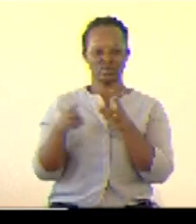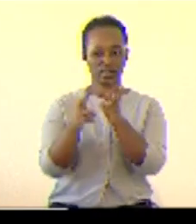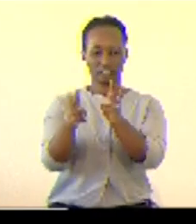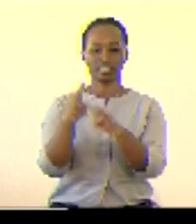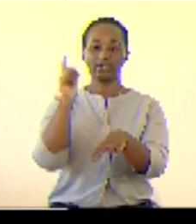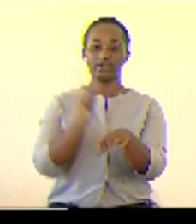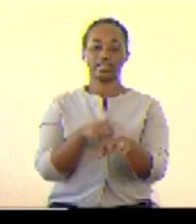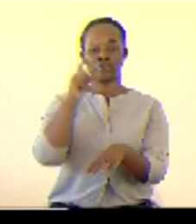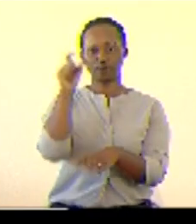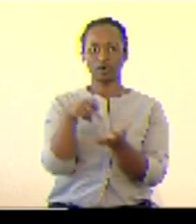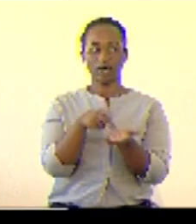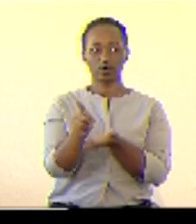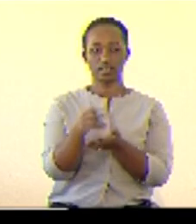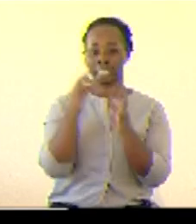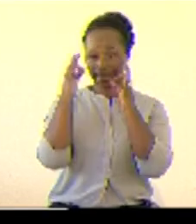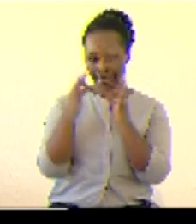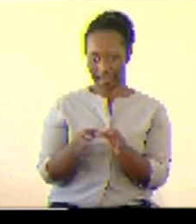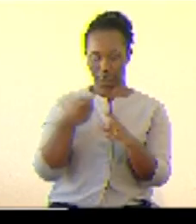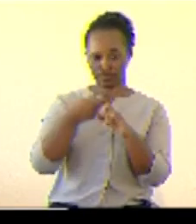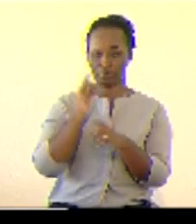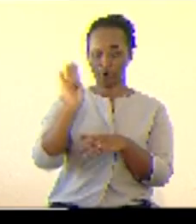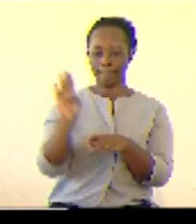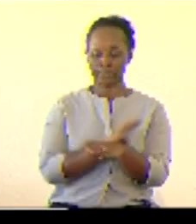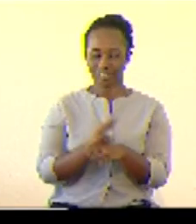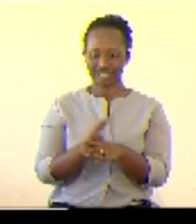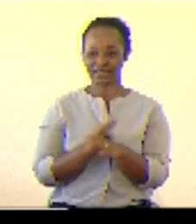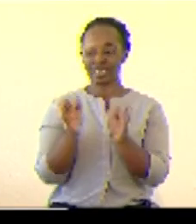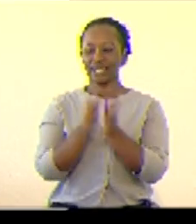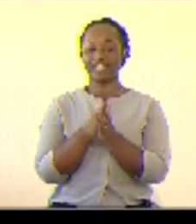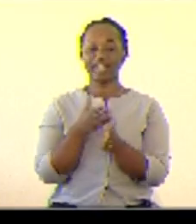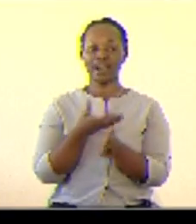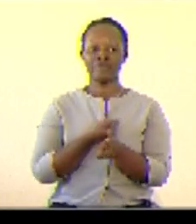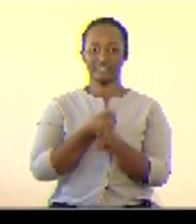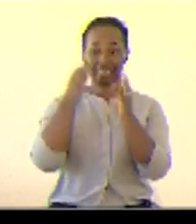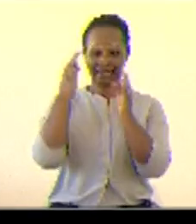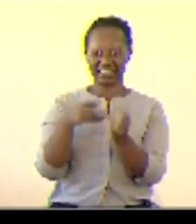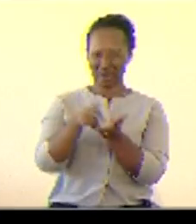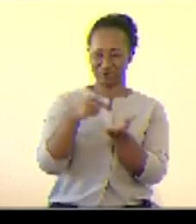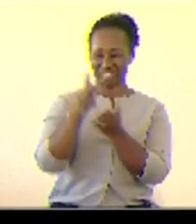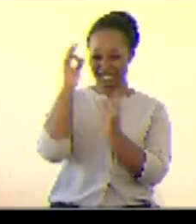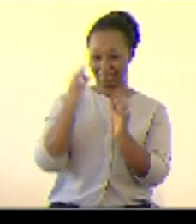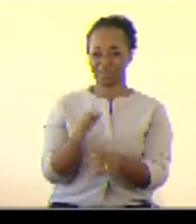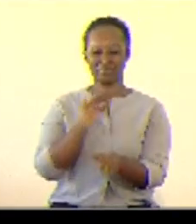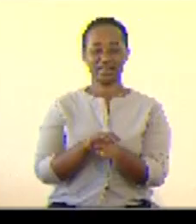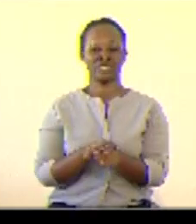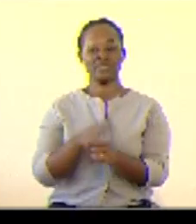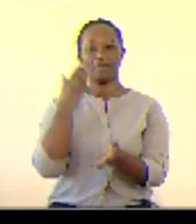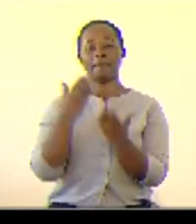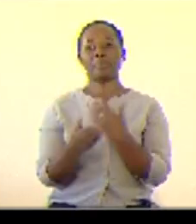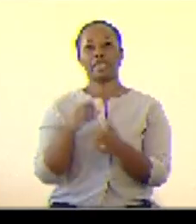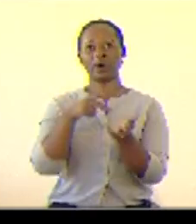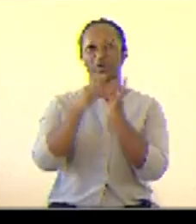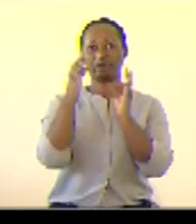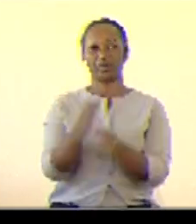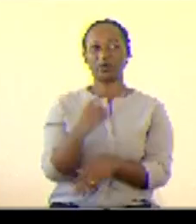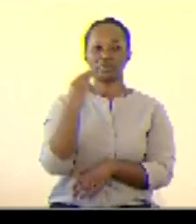When someone buys goods from your business and has bought many goods, maybe worth 1 million, then you